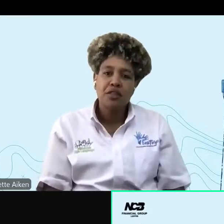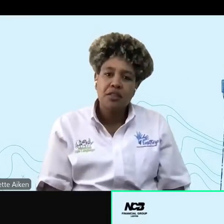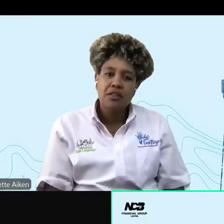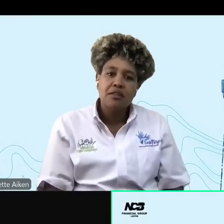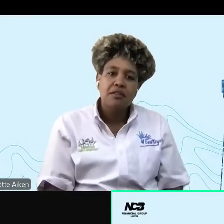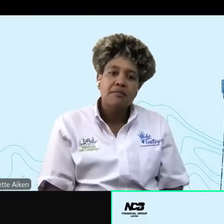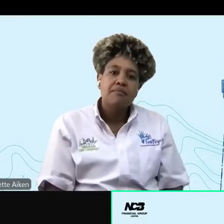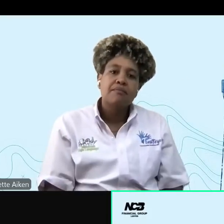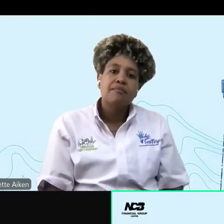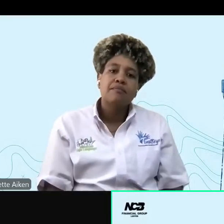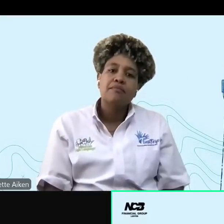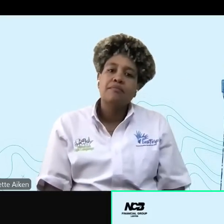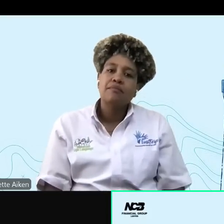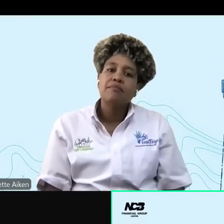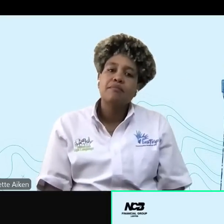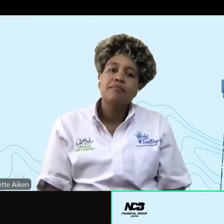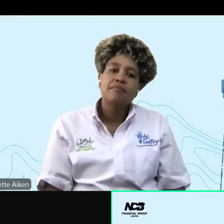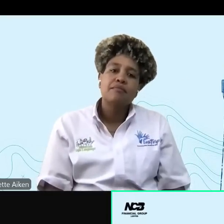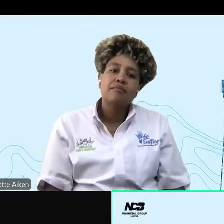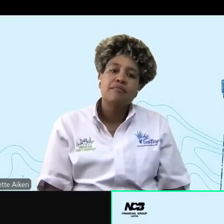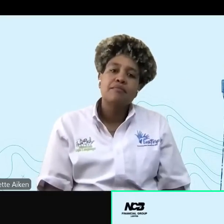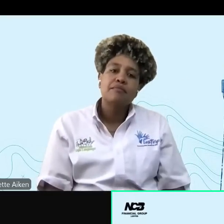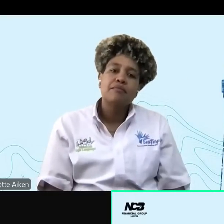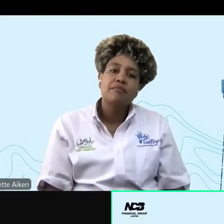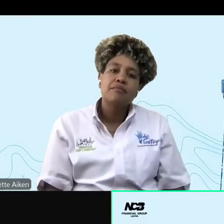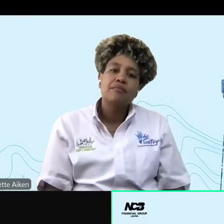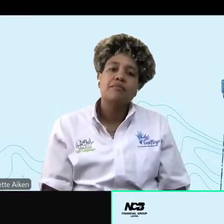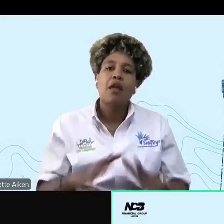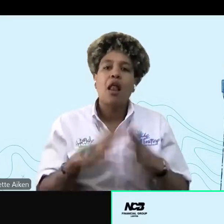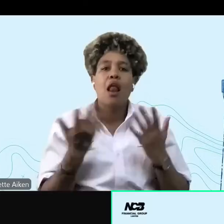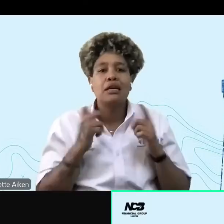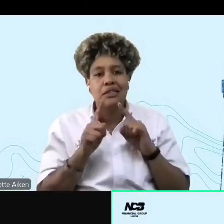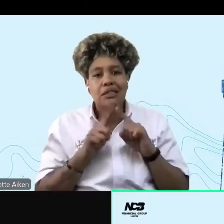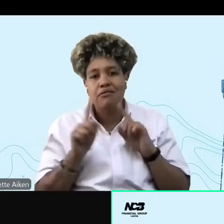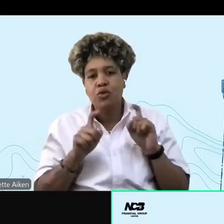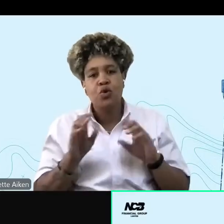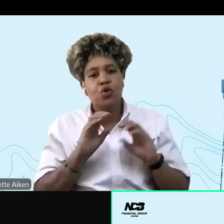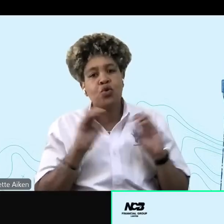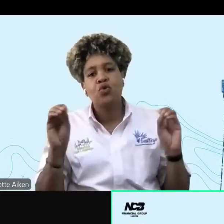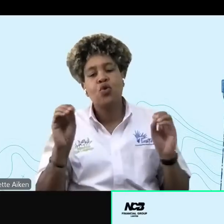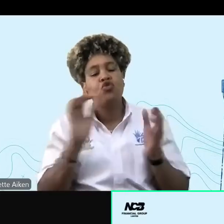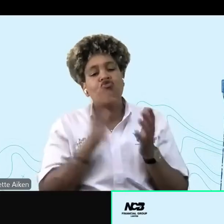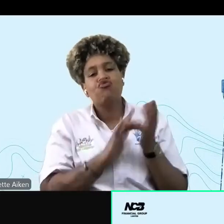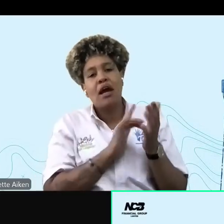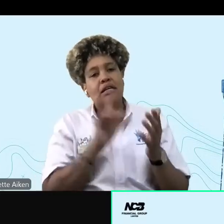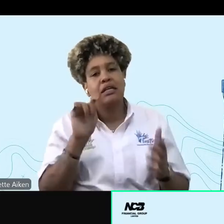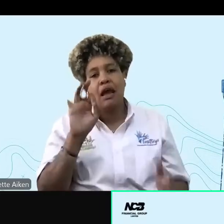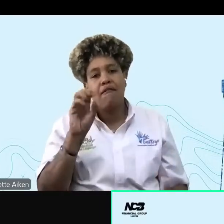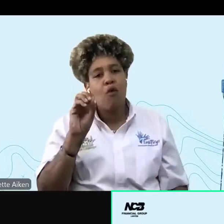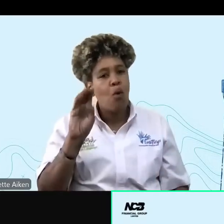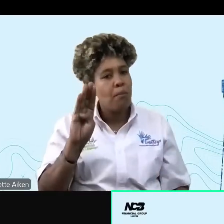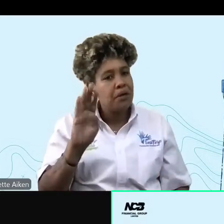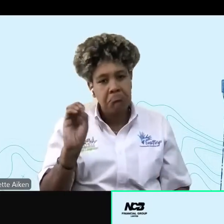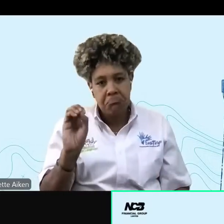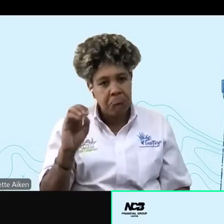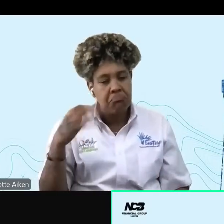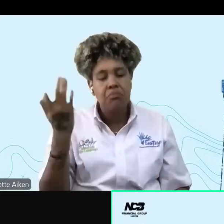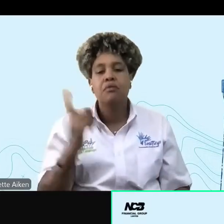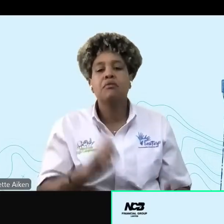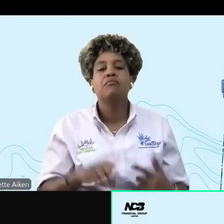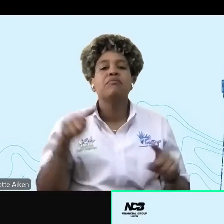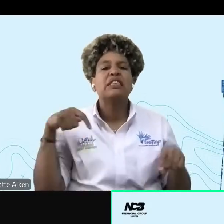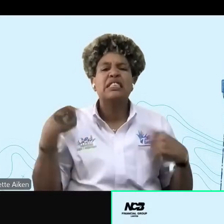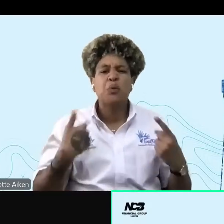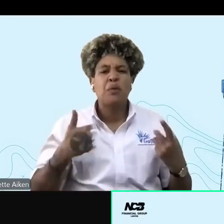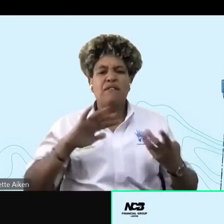Okay. Yeah. That's a good question. So no write-off to TFOB, since we would